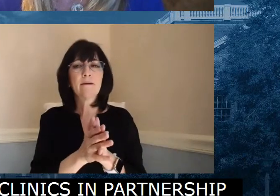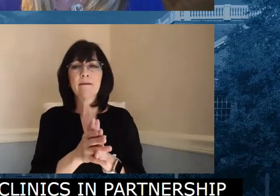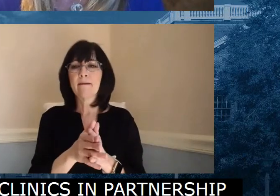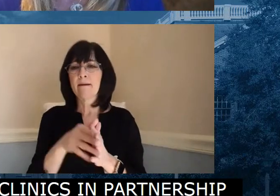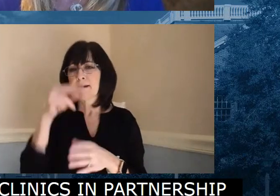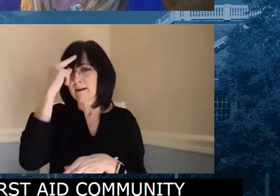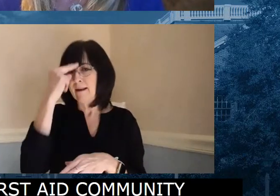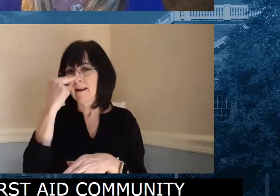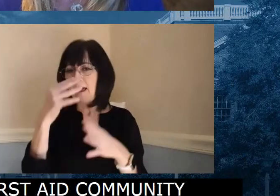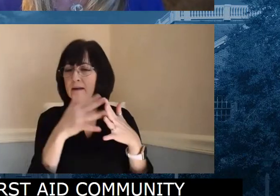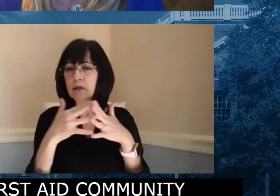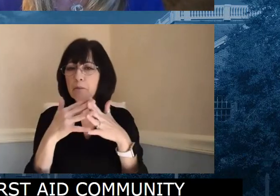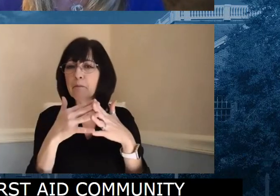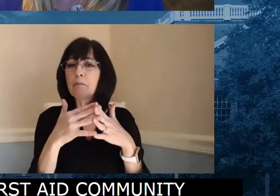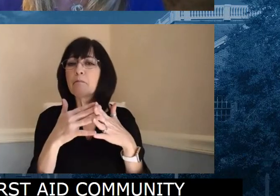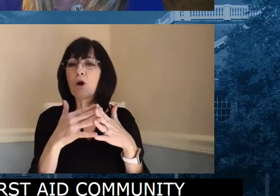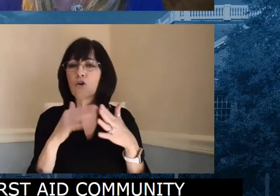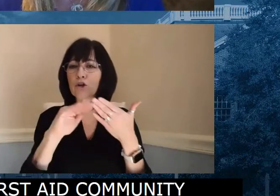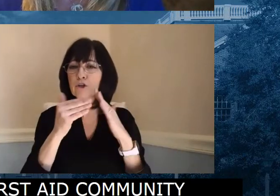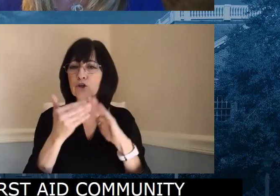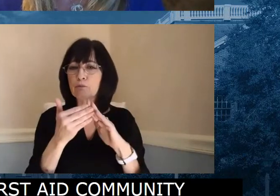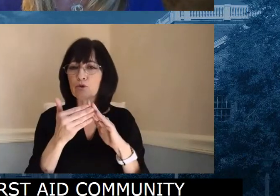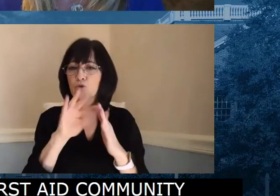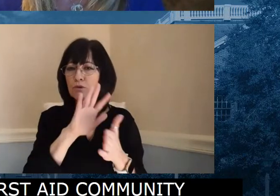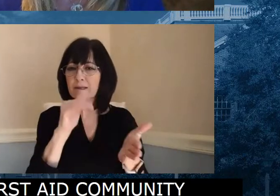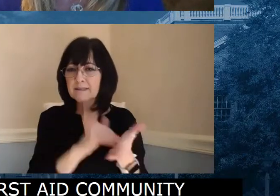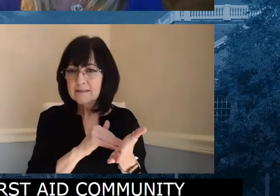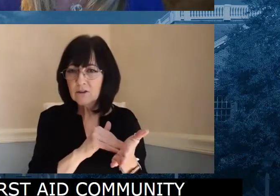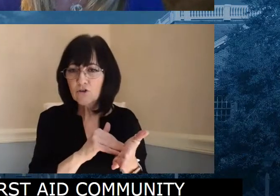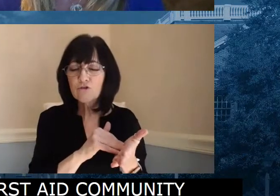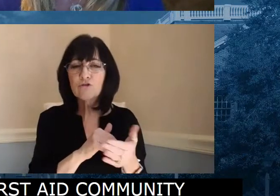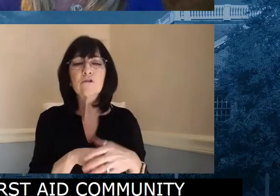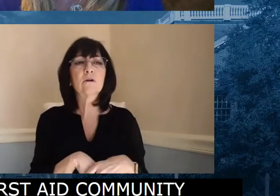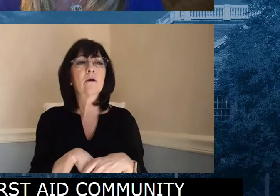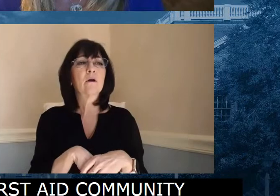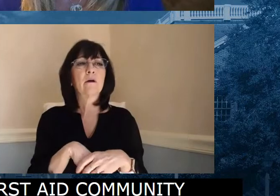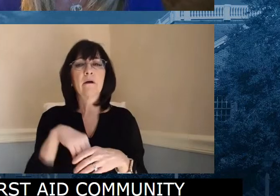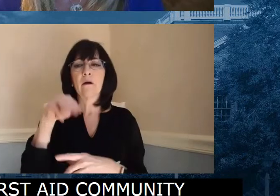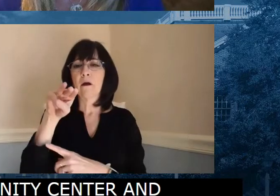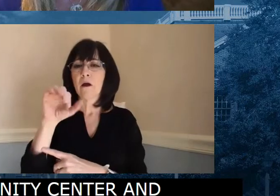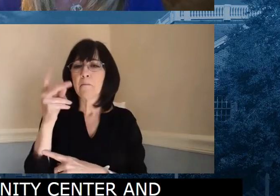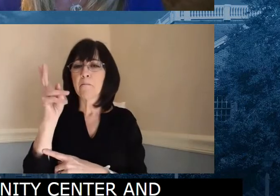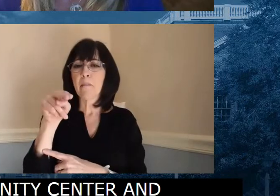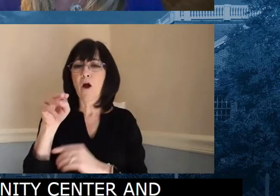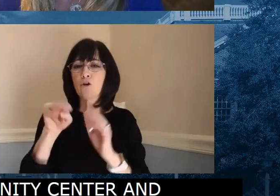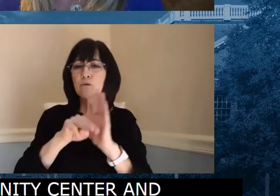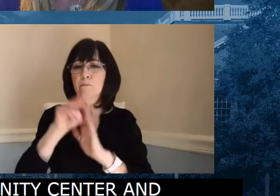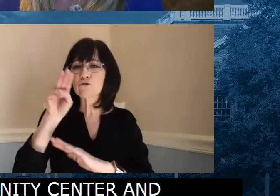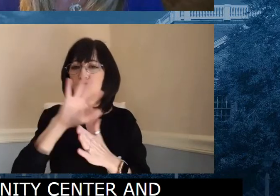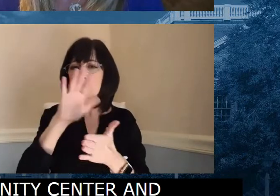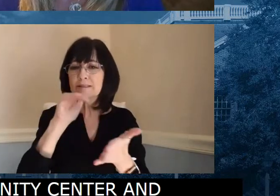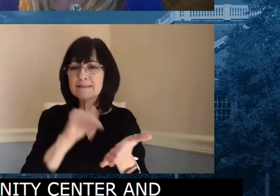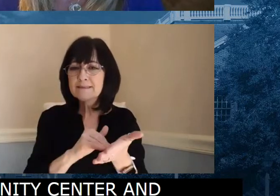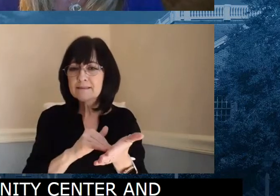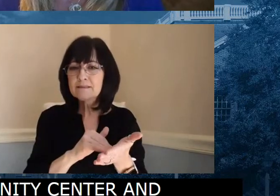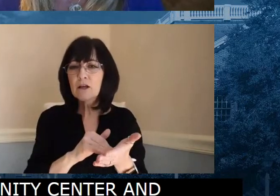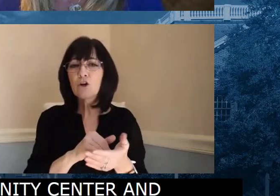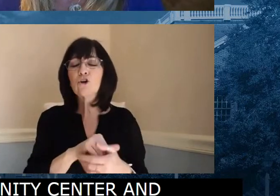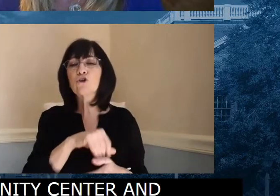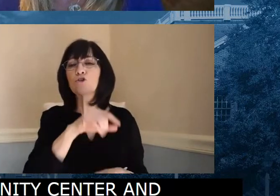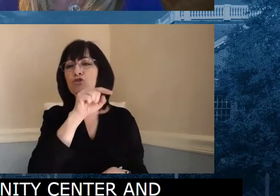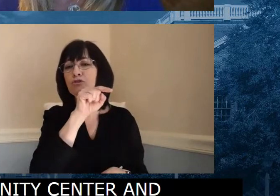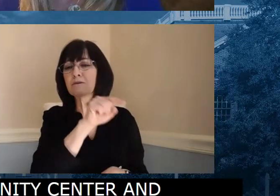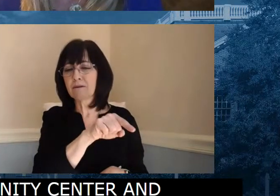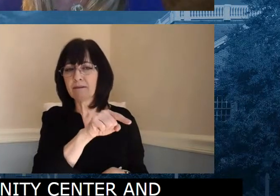American Community Center, and others across our state, like Modern Maturity Center, which has partnered with